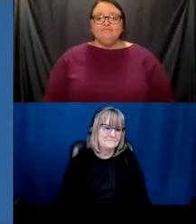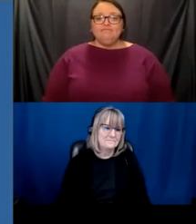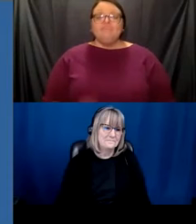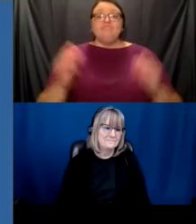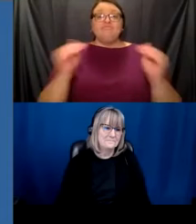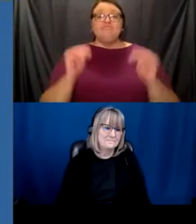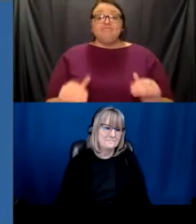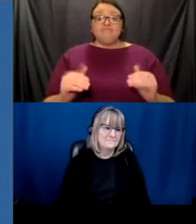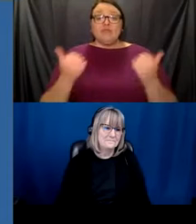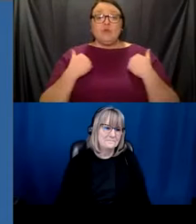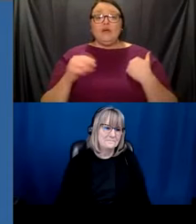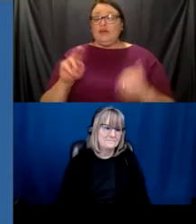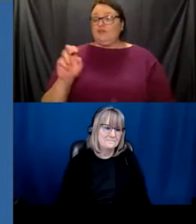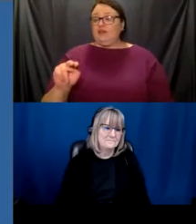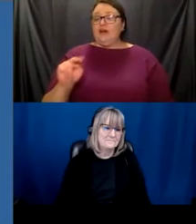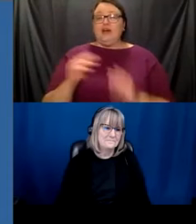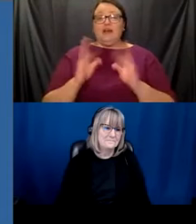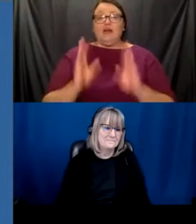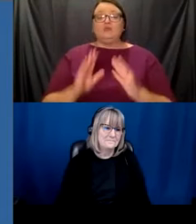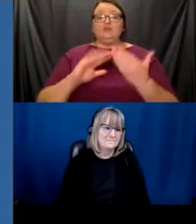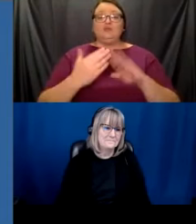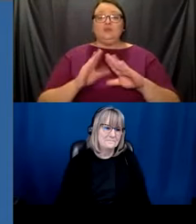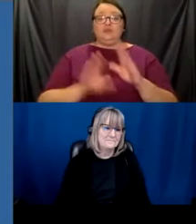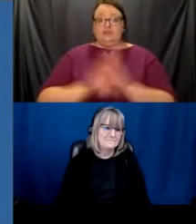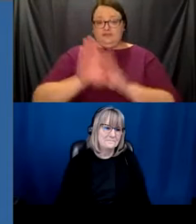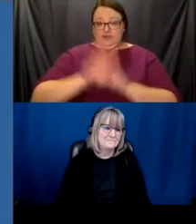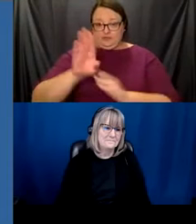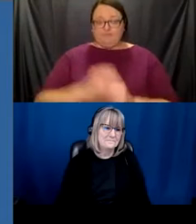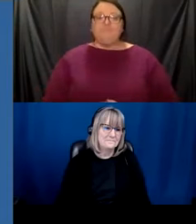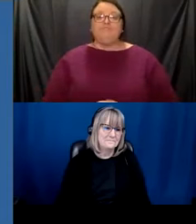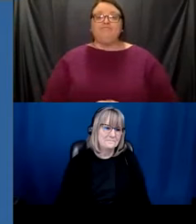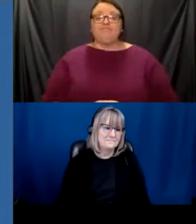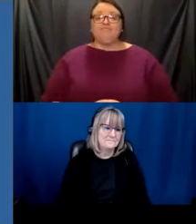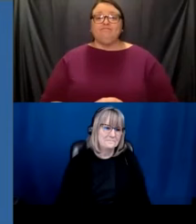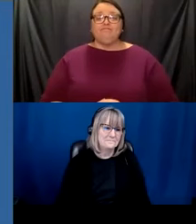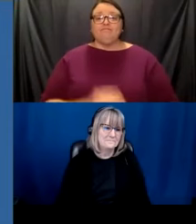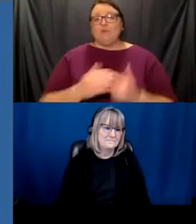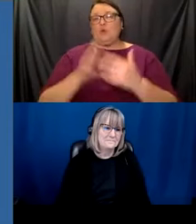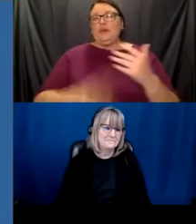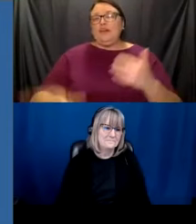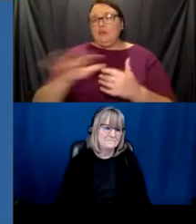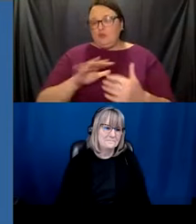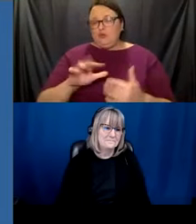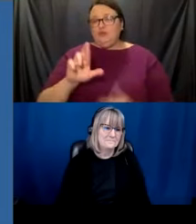Next up, we have non-housing community development or neighborhood revitalization.